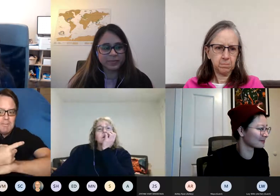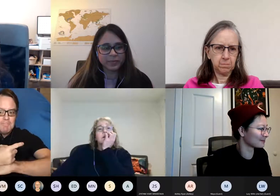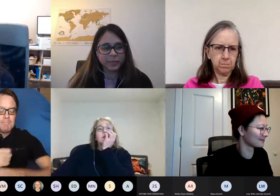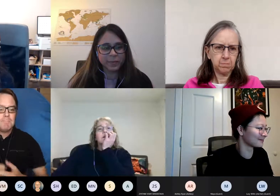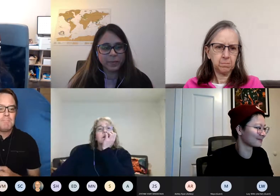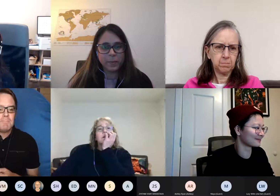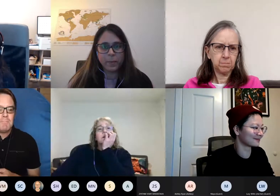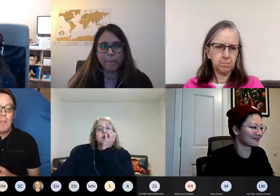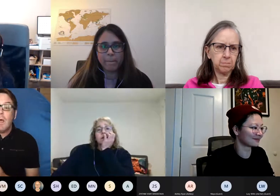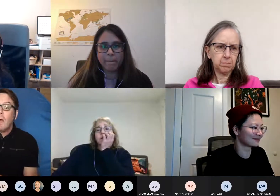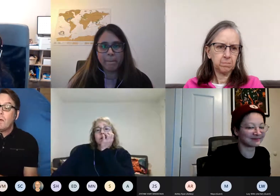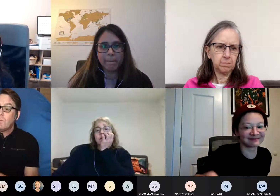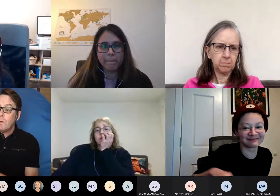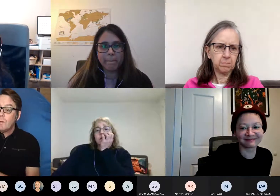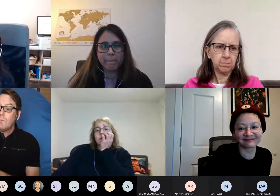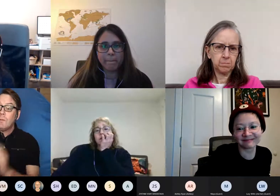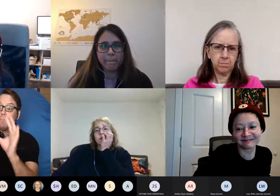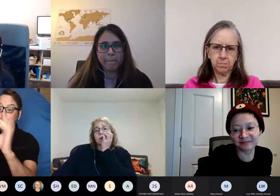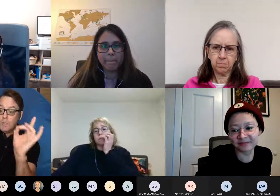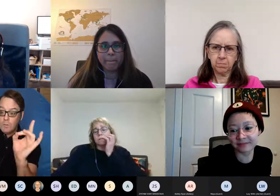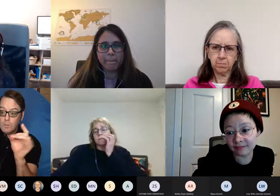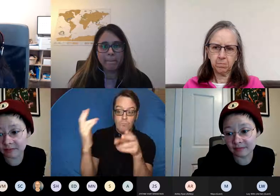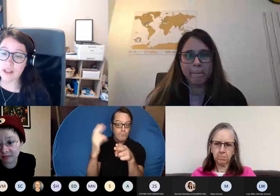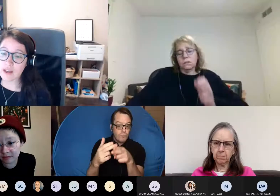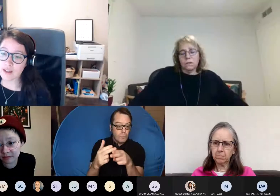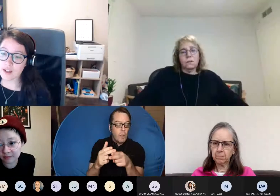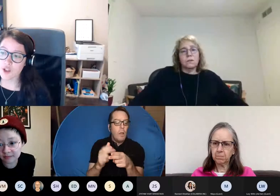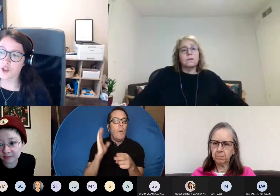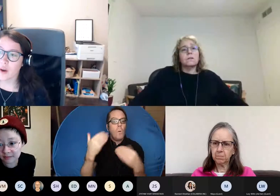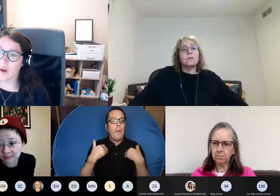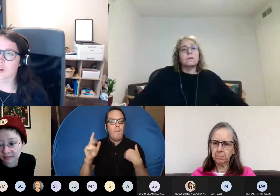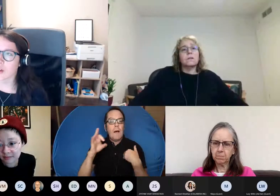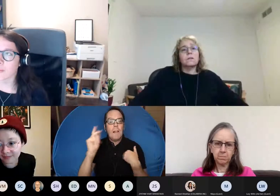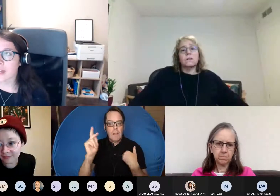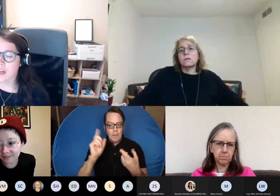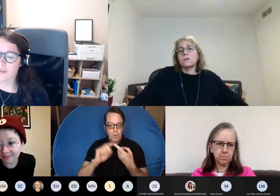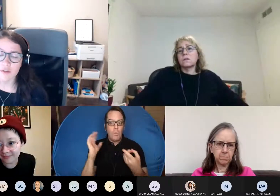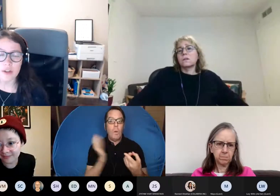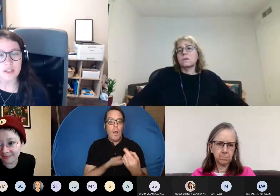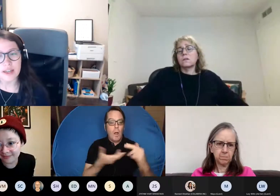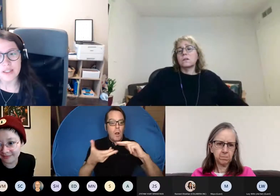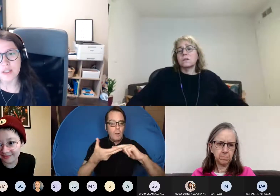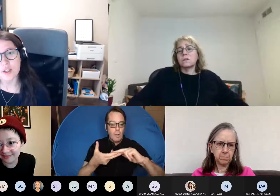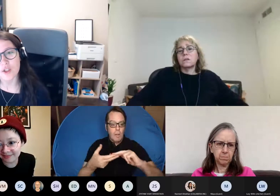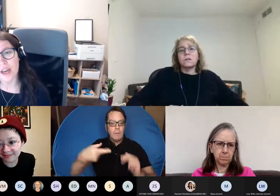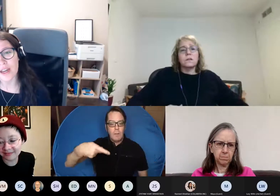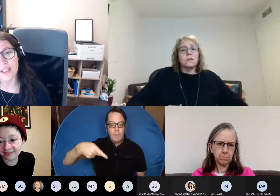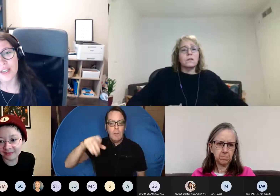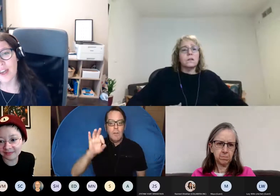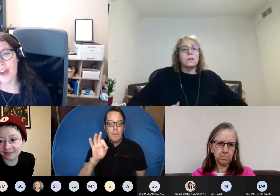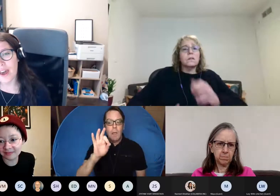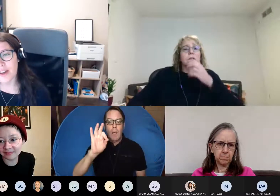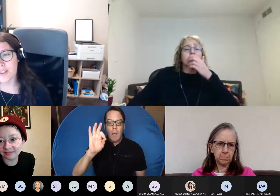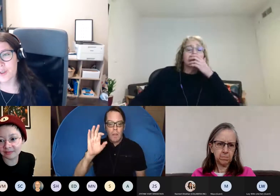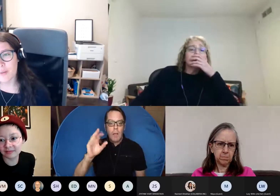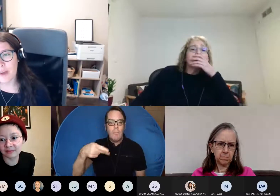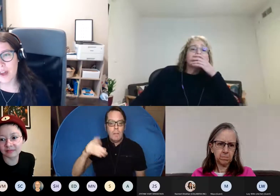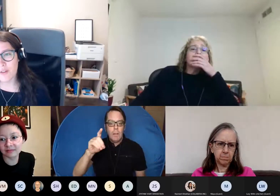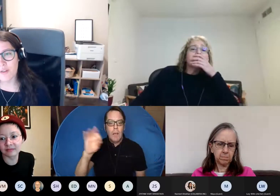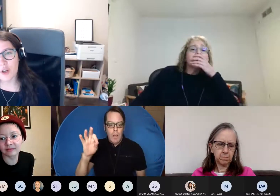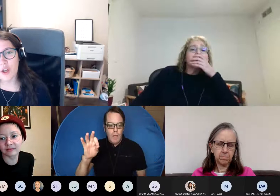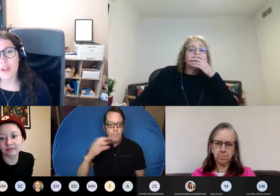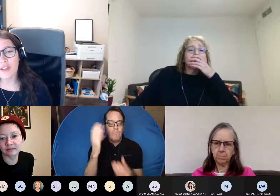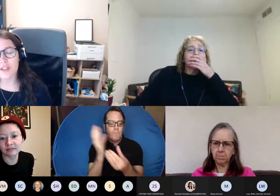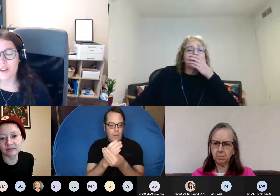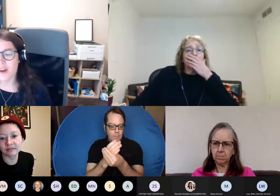As Ravneet mentioned, we are going to be putting, we have a link to a PDF of our slides in the chat. As you